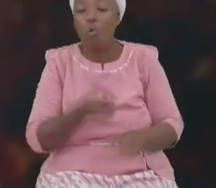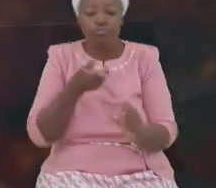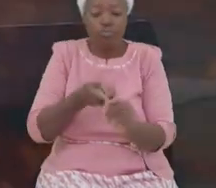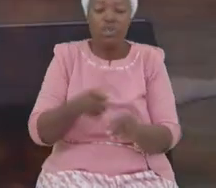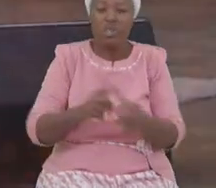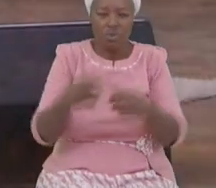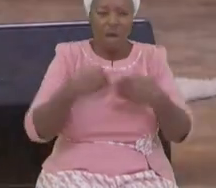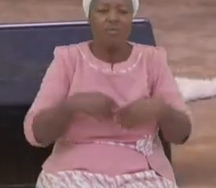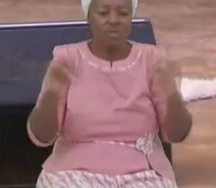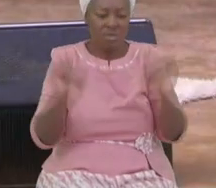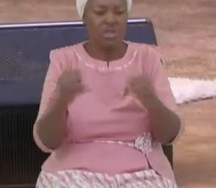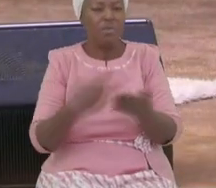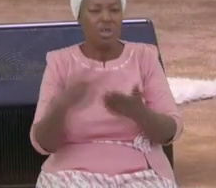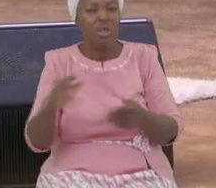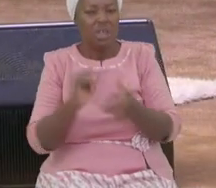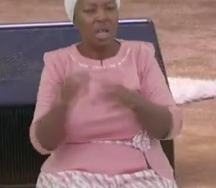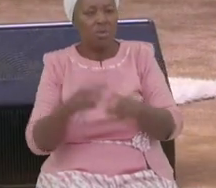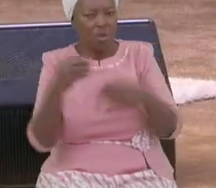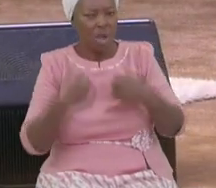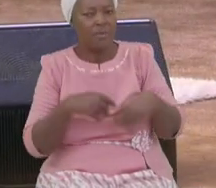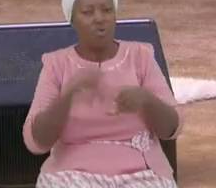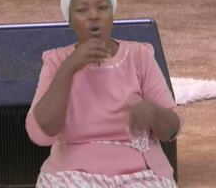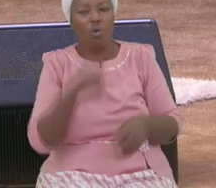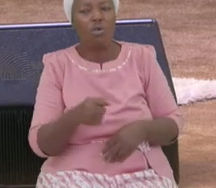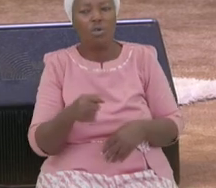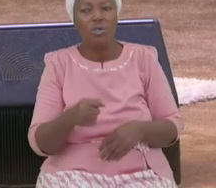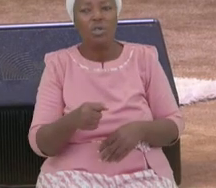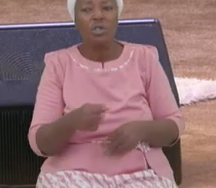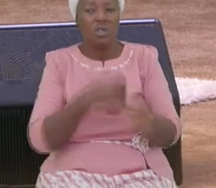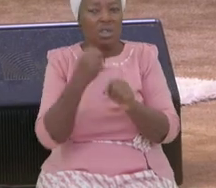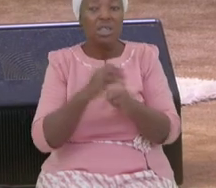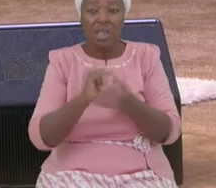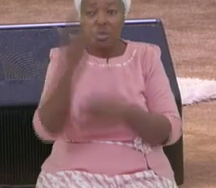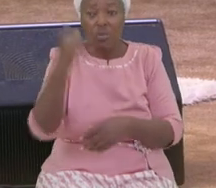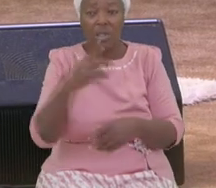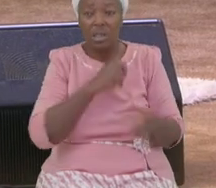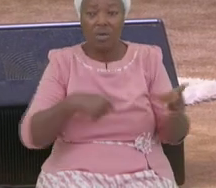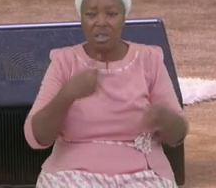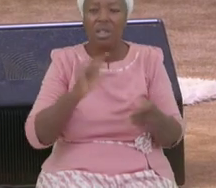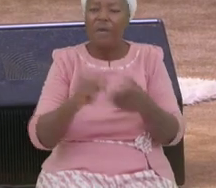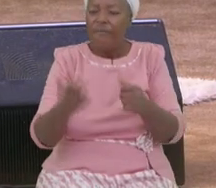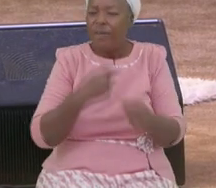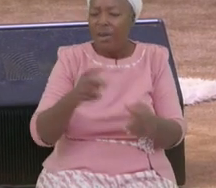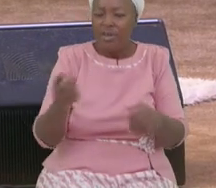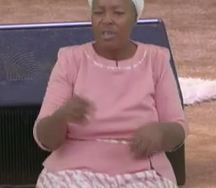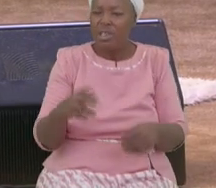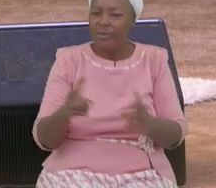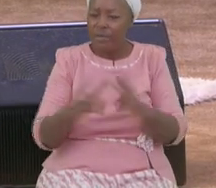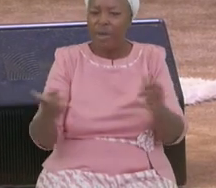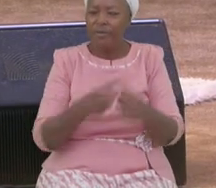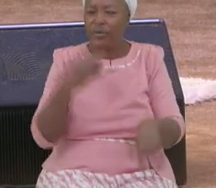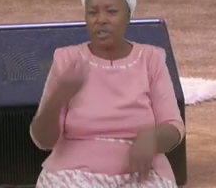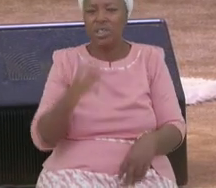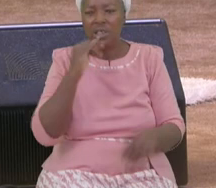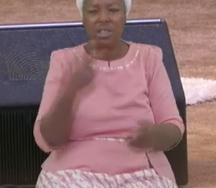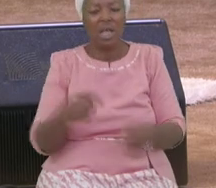the same result as you had in the old year. That's why God said the very first thing is the heart of the covenant.